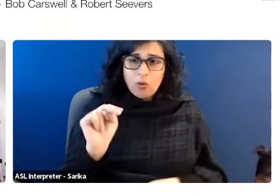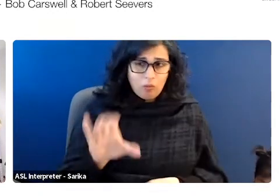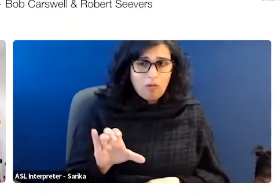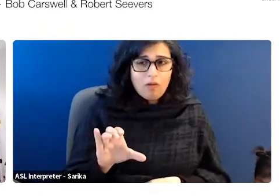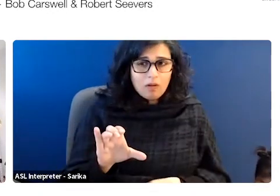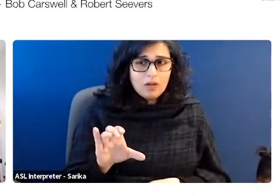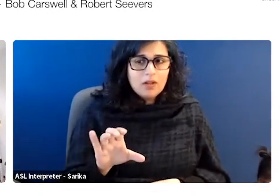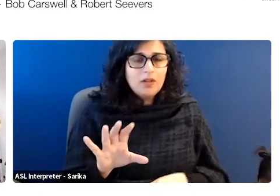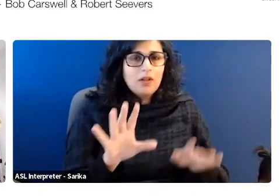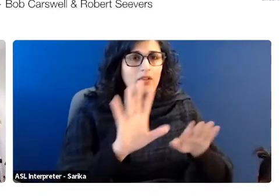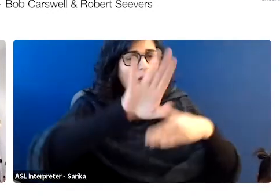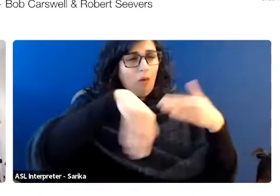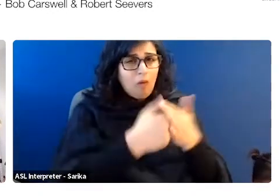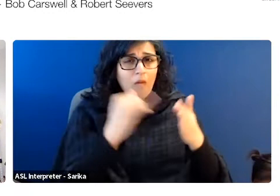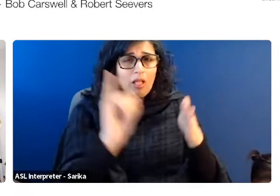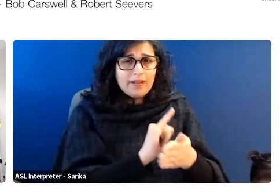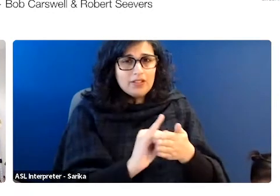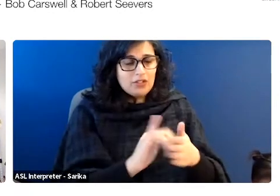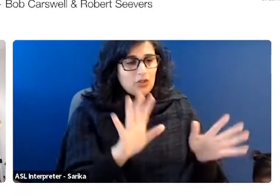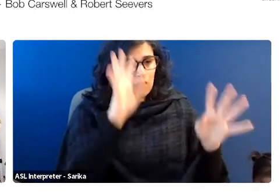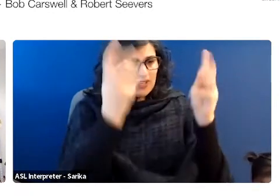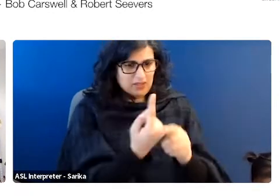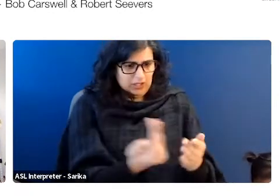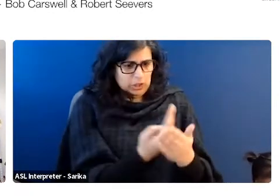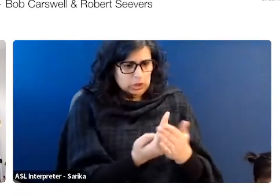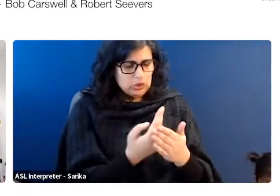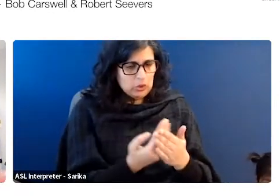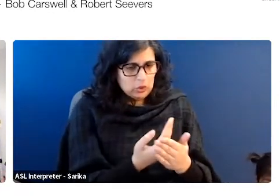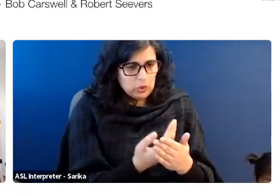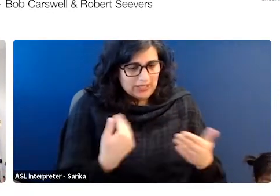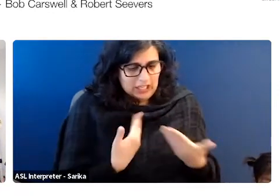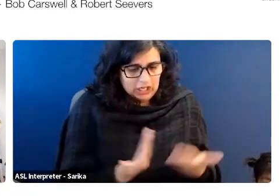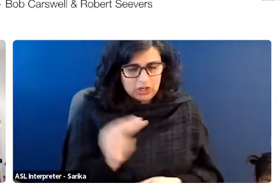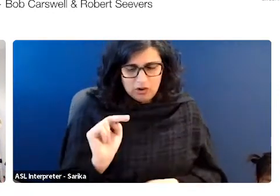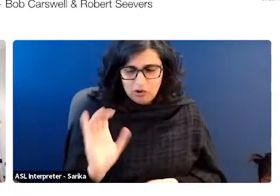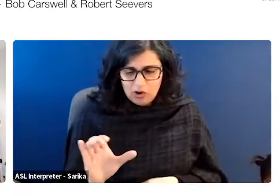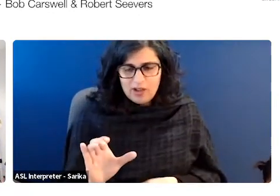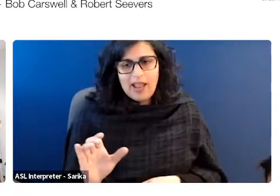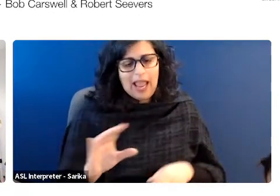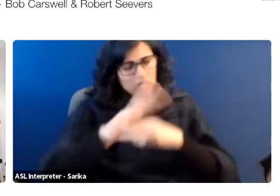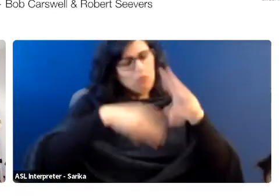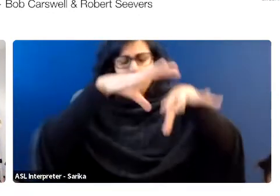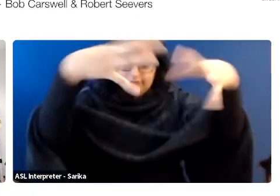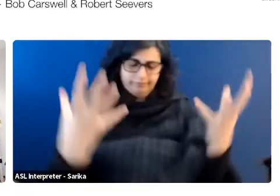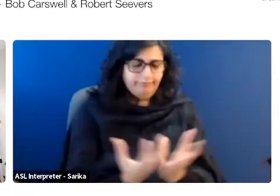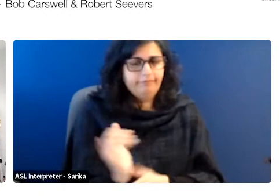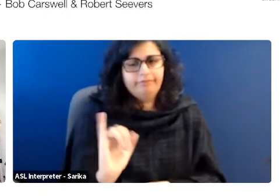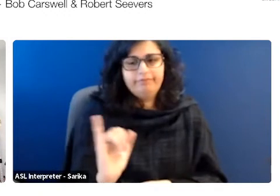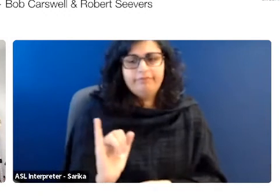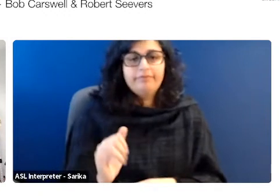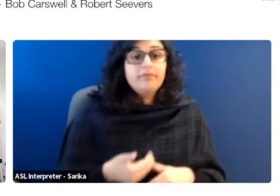an entire industry. So by creating something new from our textile waste stream in North Carolina and from globally as well. And the